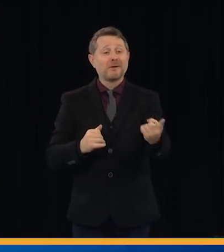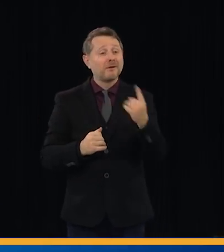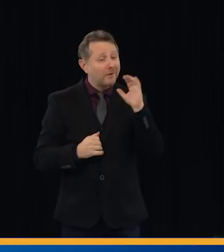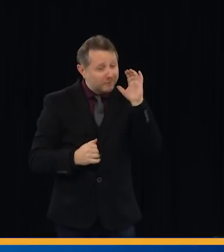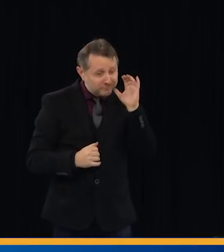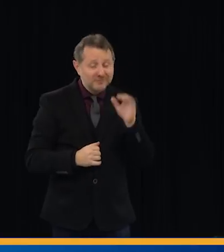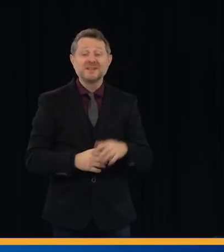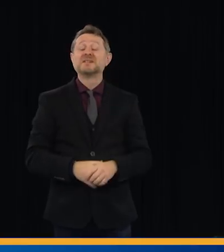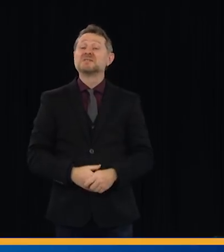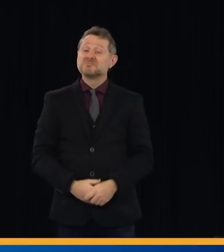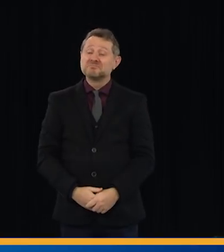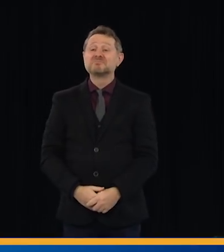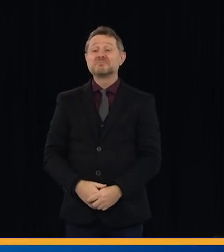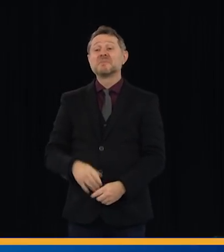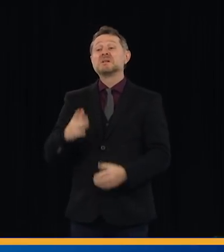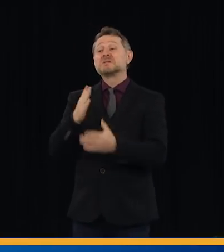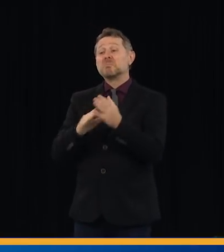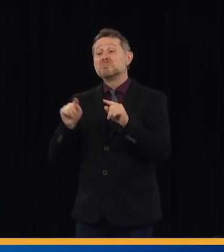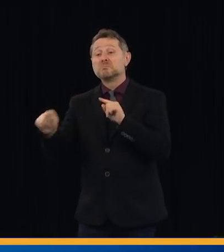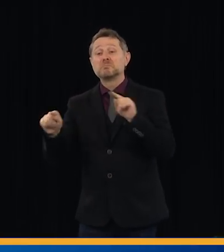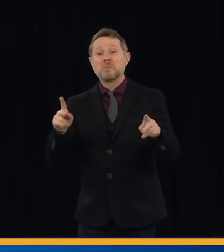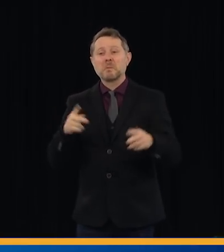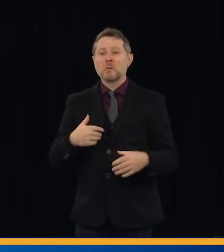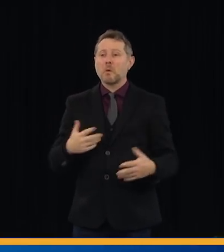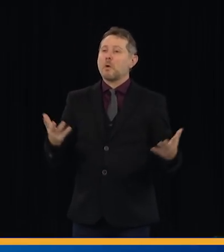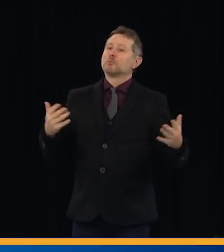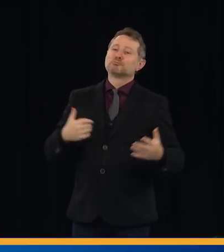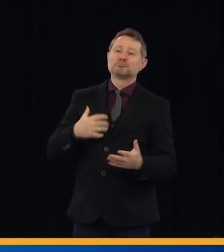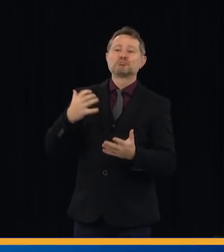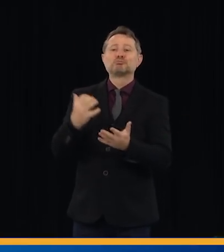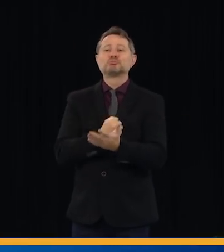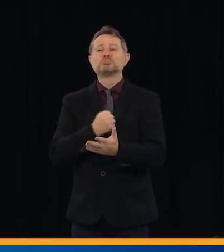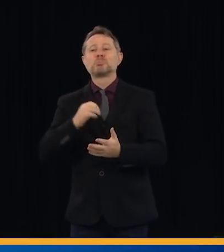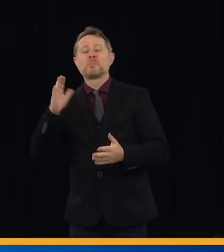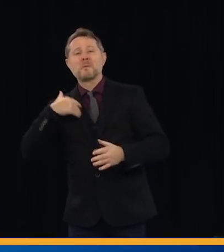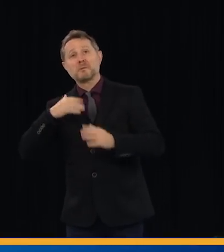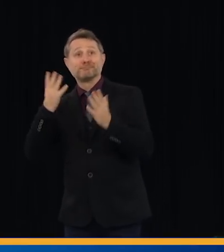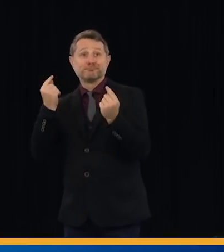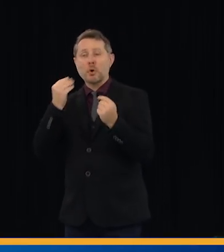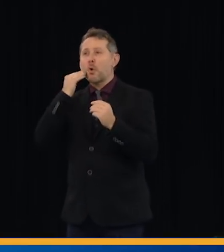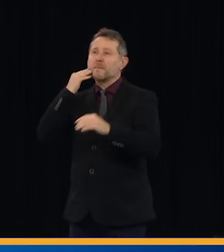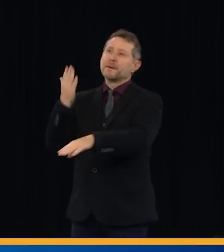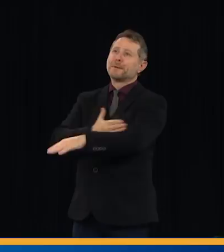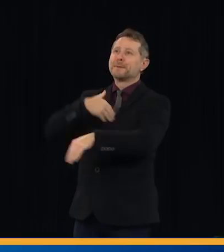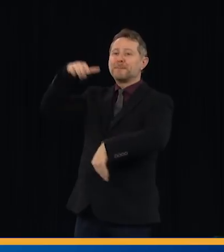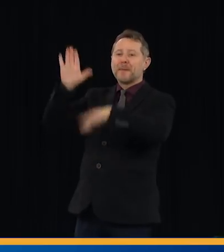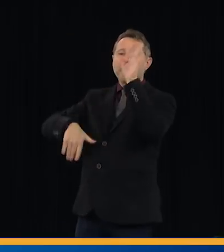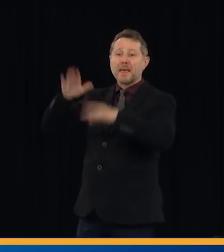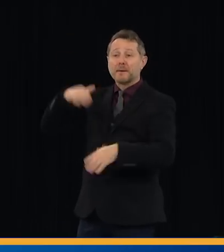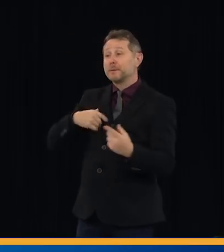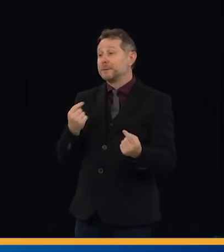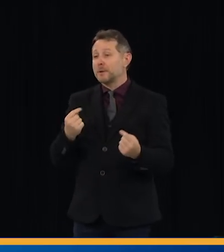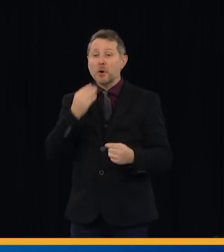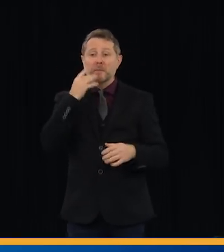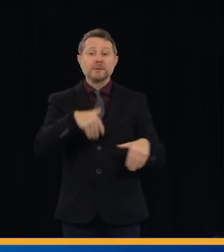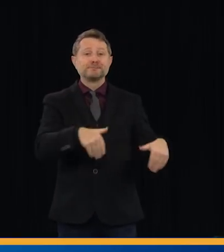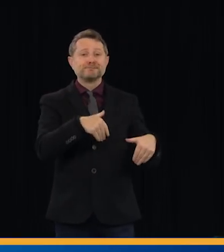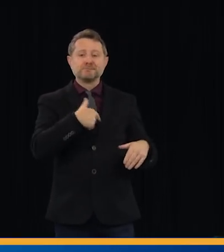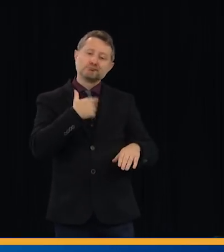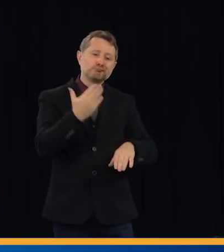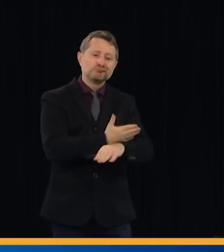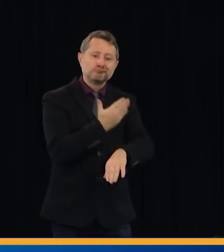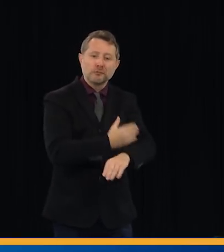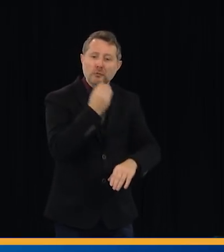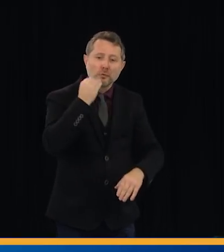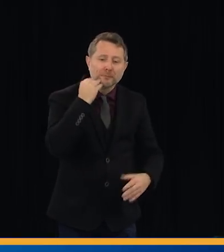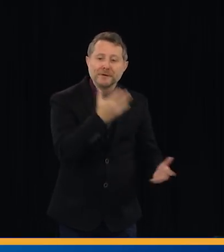never had time to paint their house before, who's working on a project that they never got to, who's reading a book